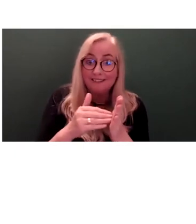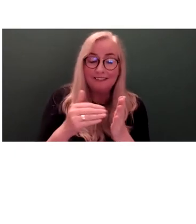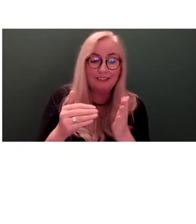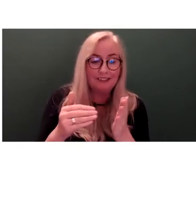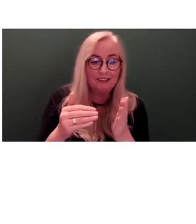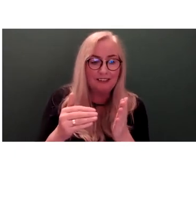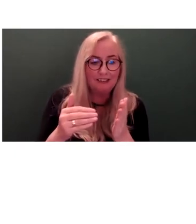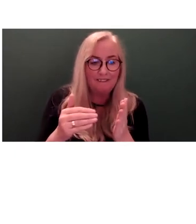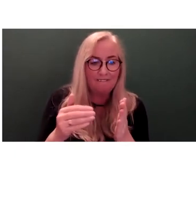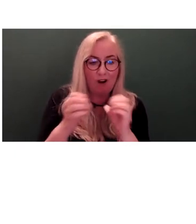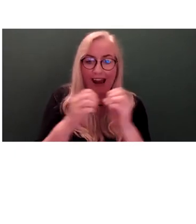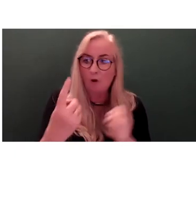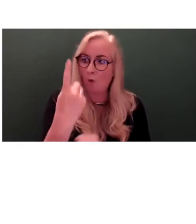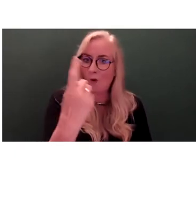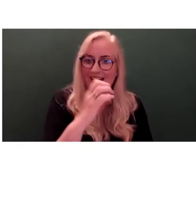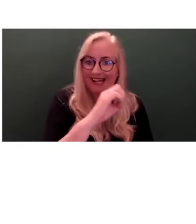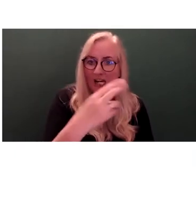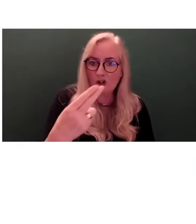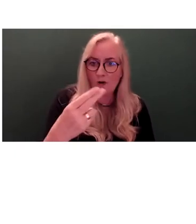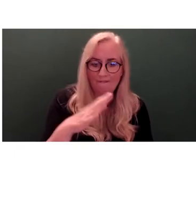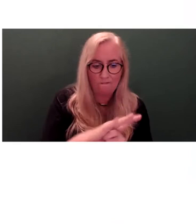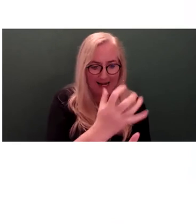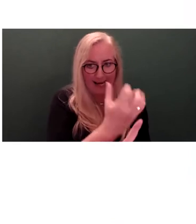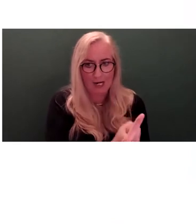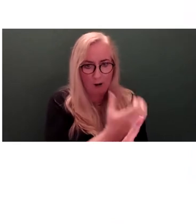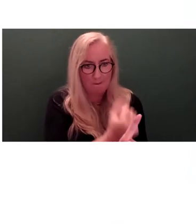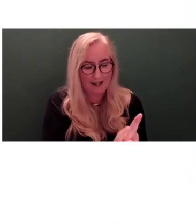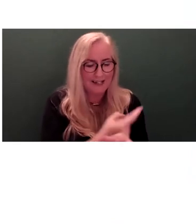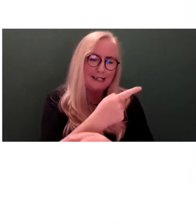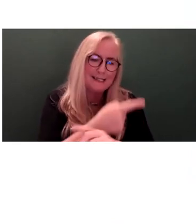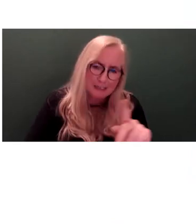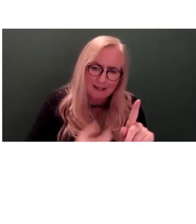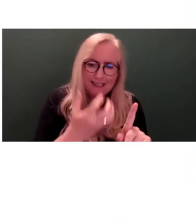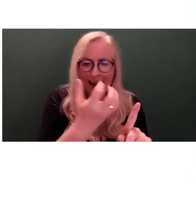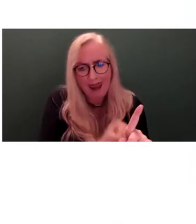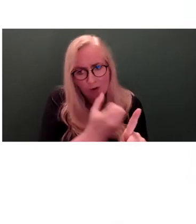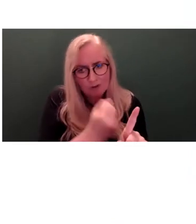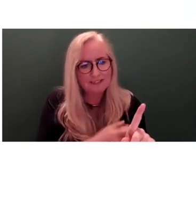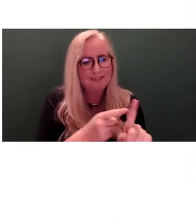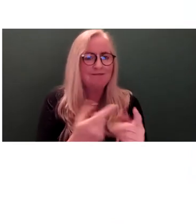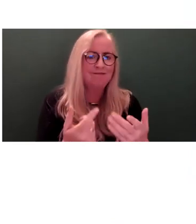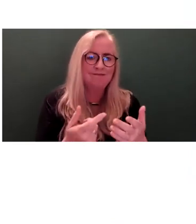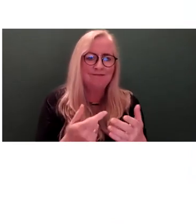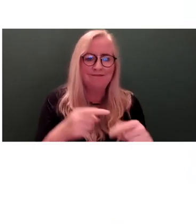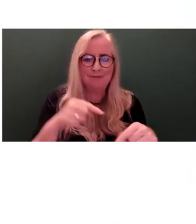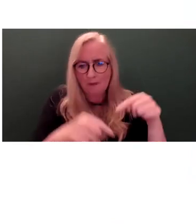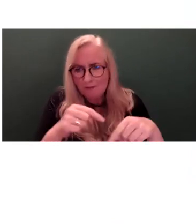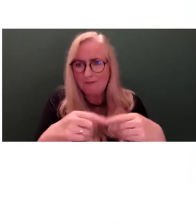for every €1 spent on income supports, be it disability allowances, invalidity pension, blind